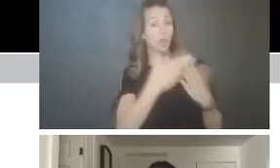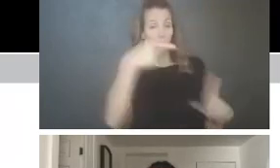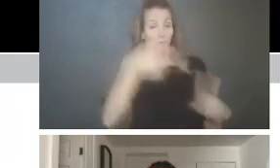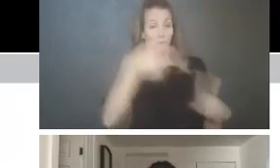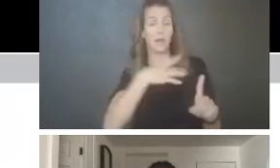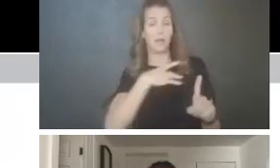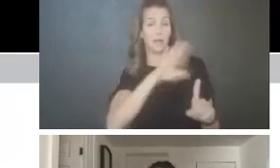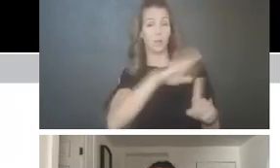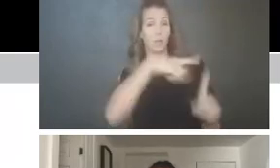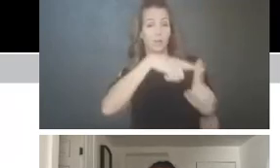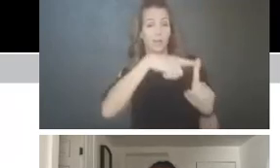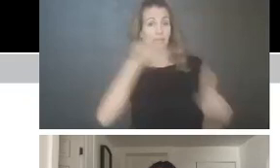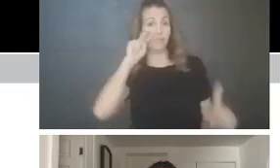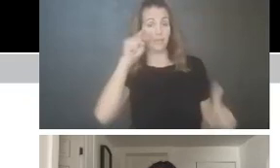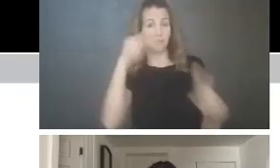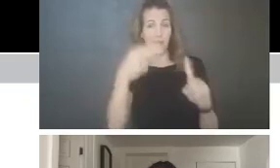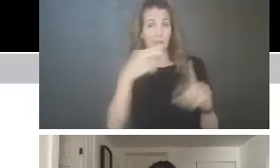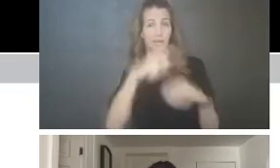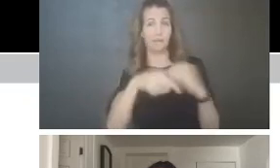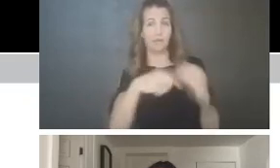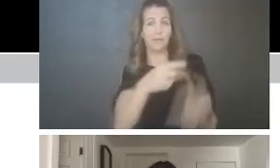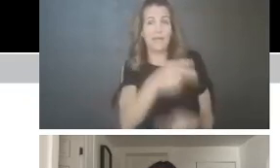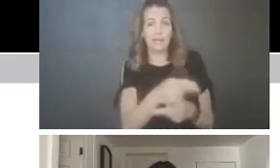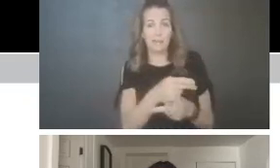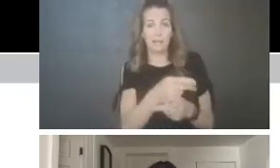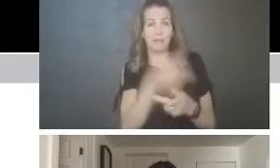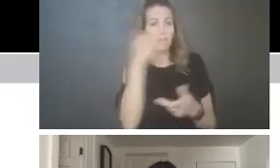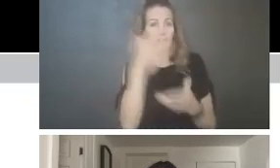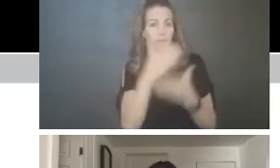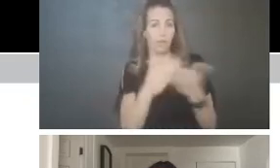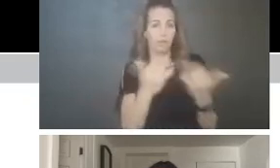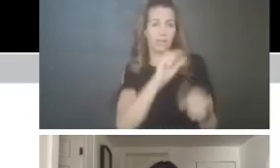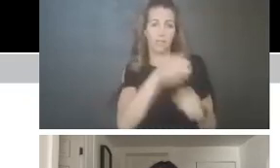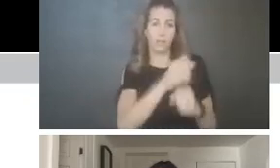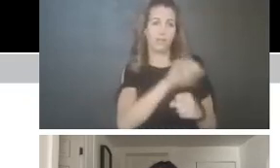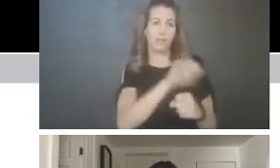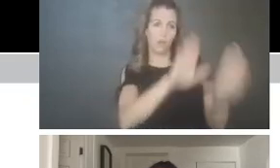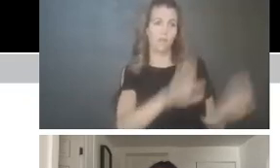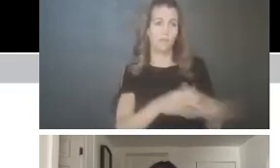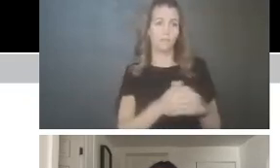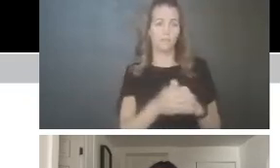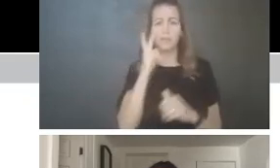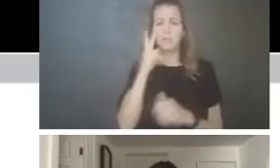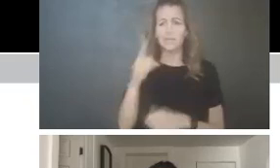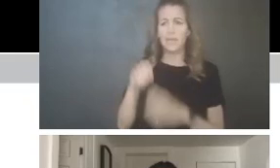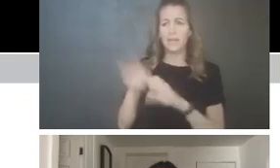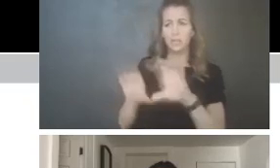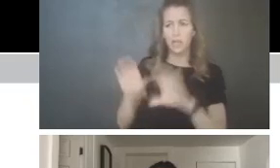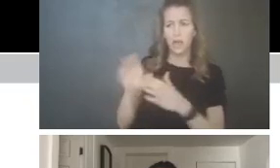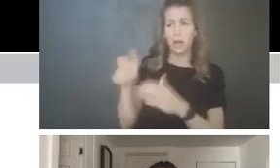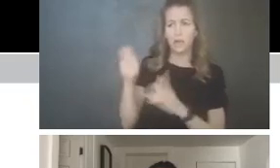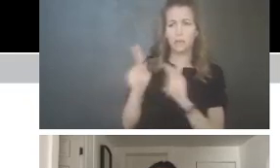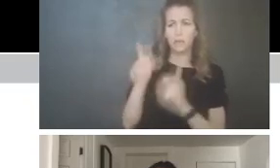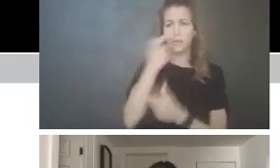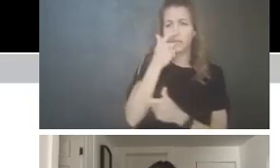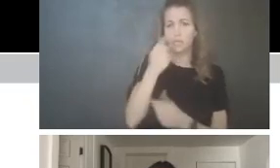positive perspective about keeping the best parts of this year. That's wonderful. I'm seeing in the chat some other folks are interested